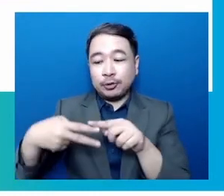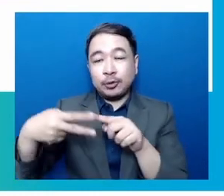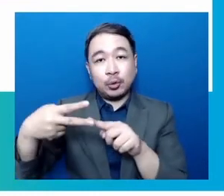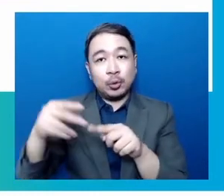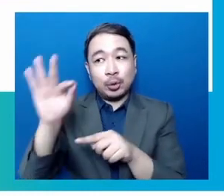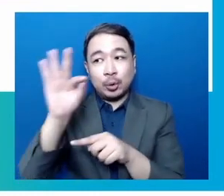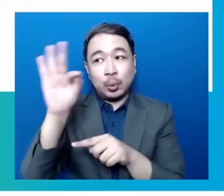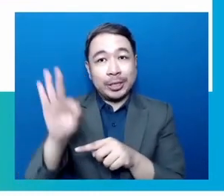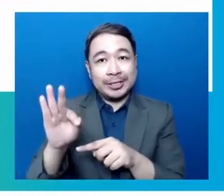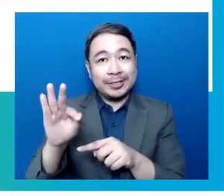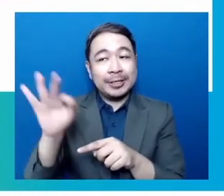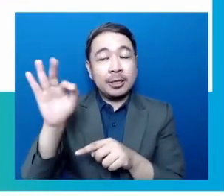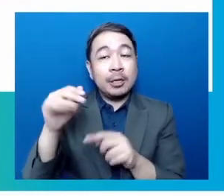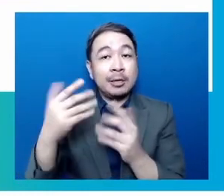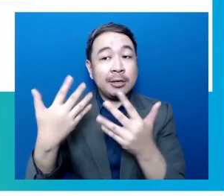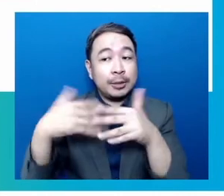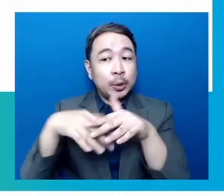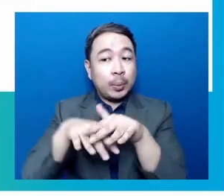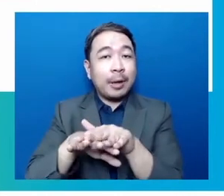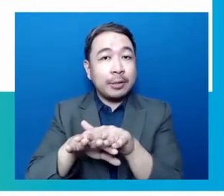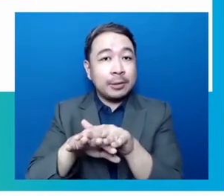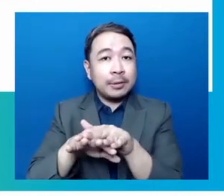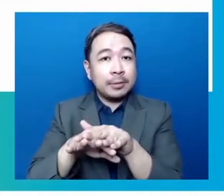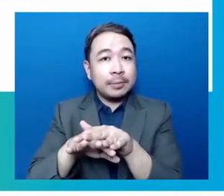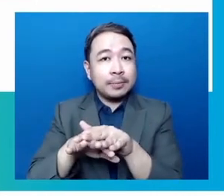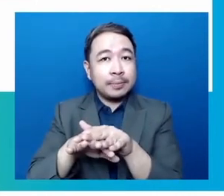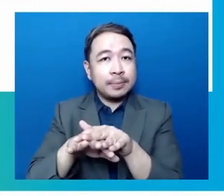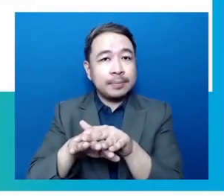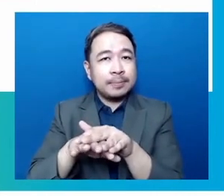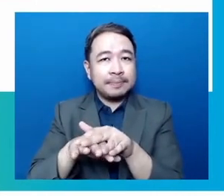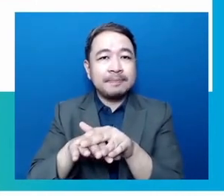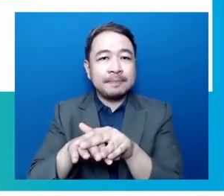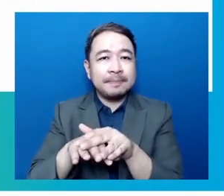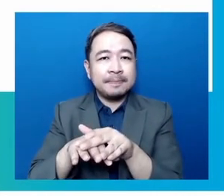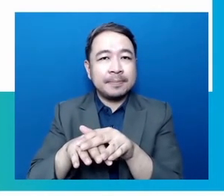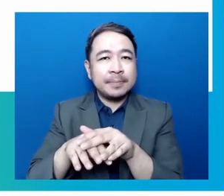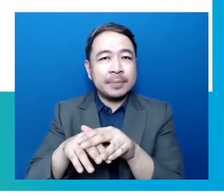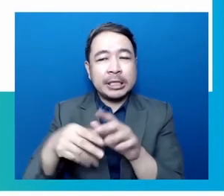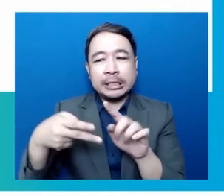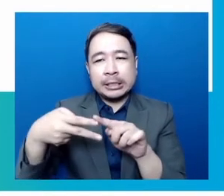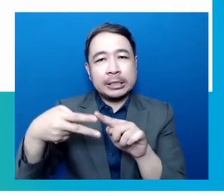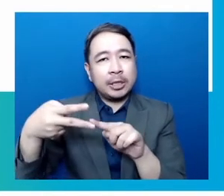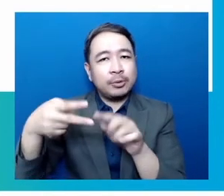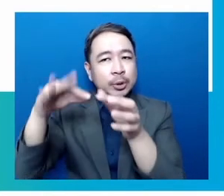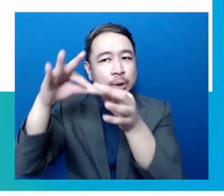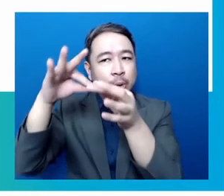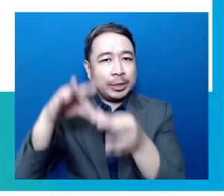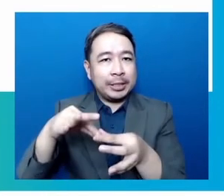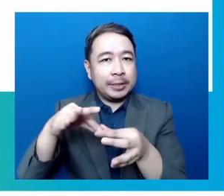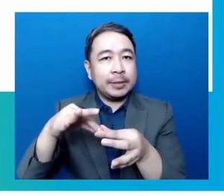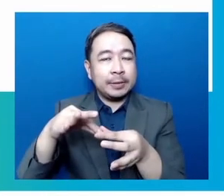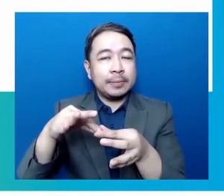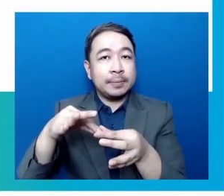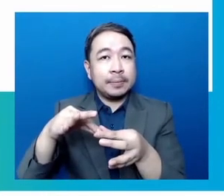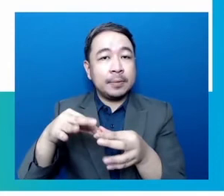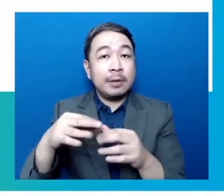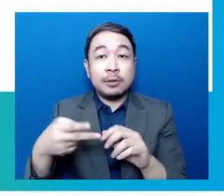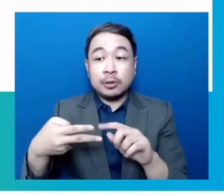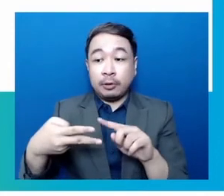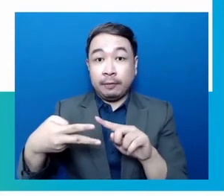because I think they're kind of two sides of the same piece. So the first